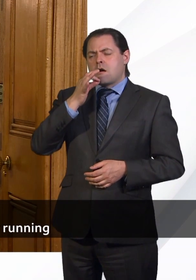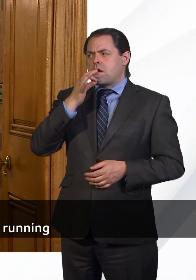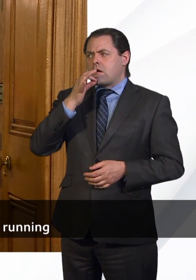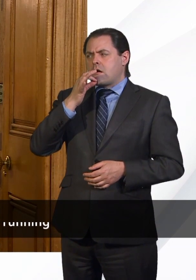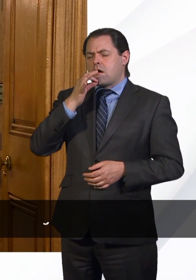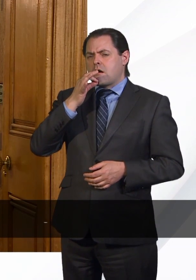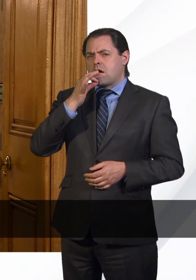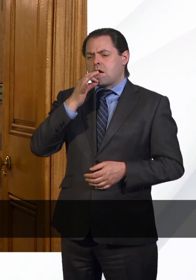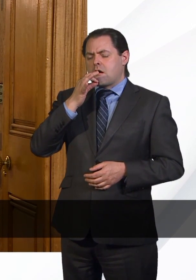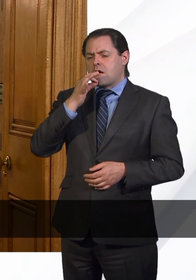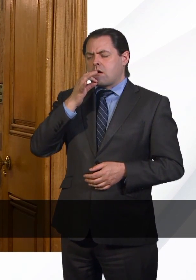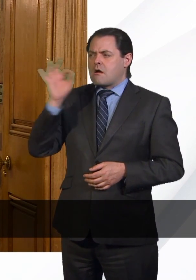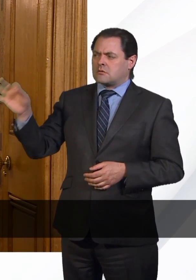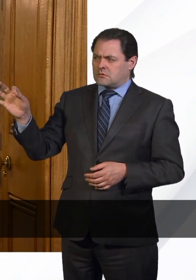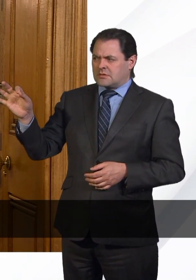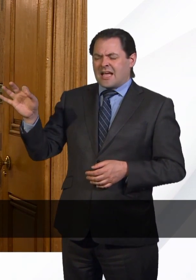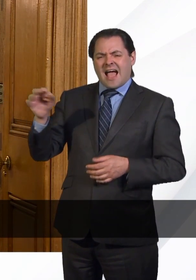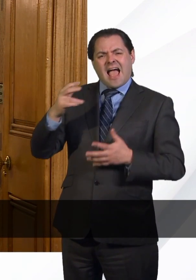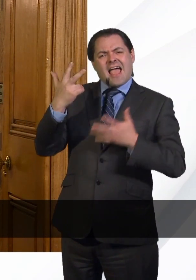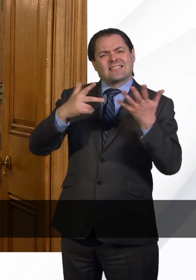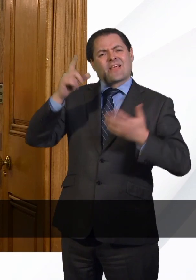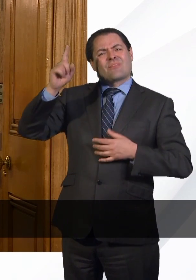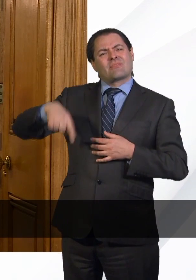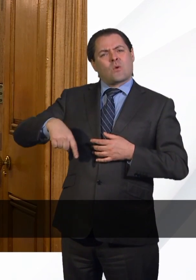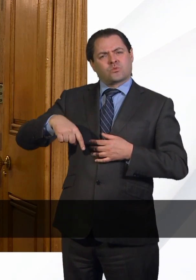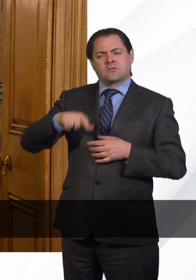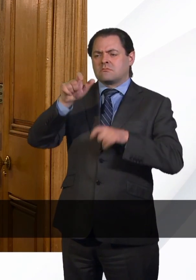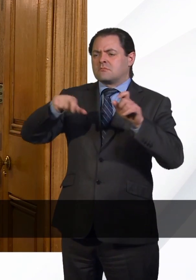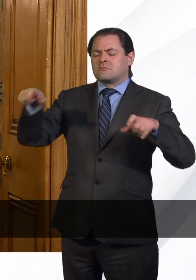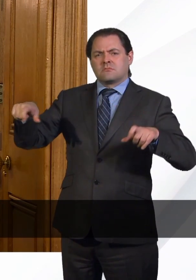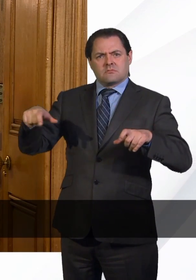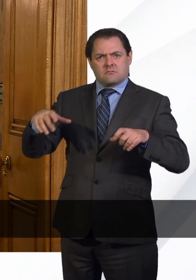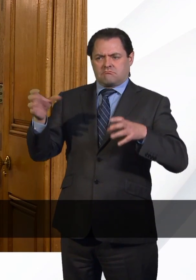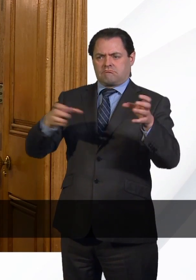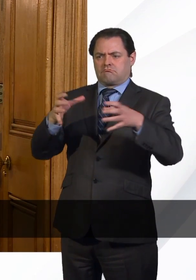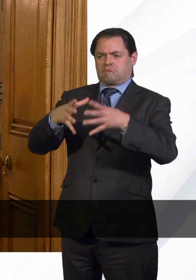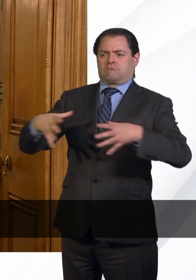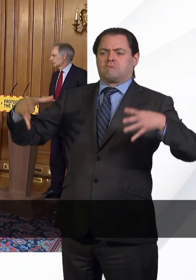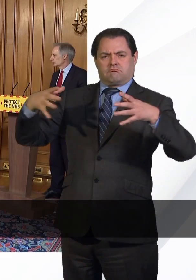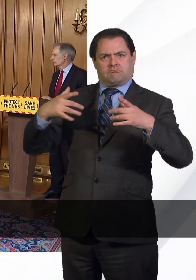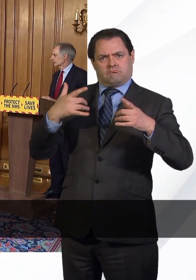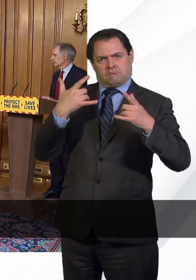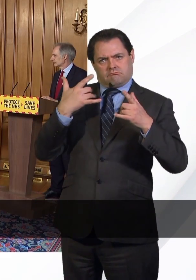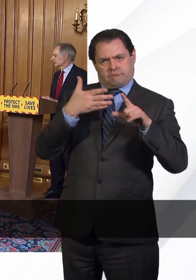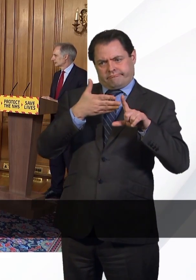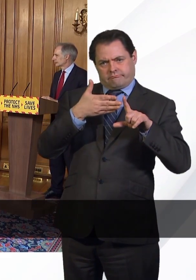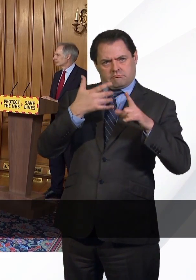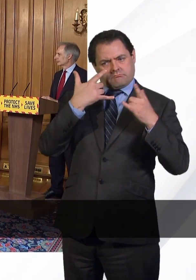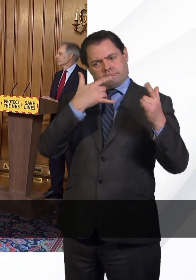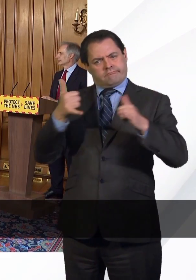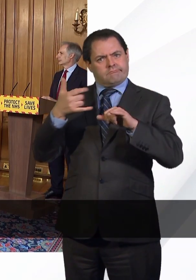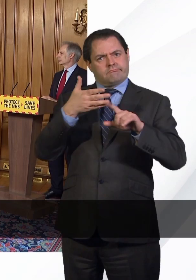your 18,000 contact tracers, and when will the full test, track and trace network be up and